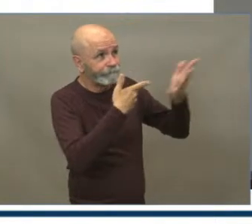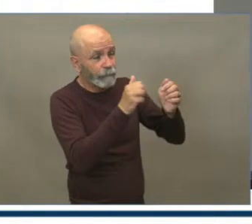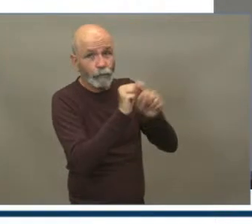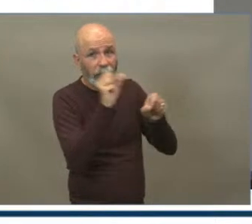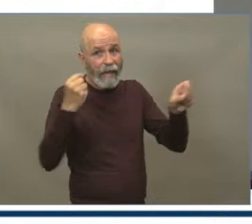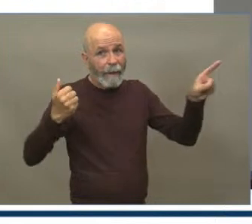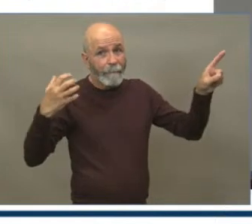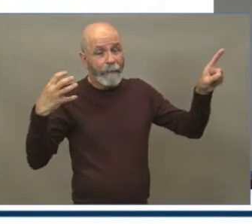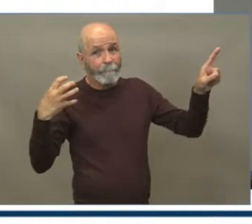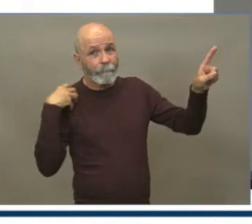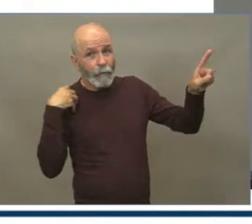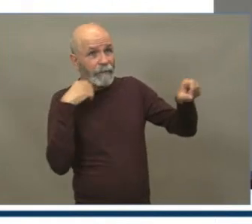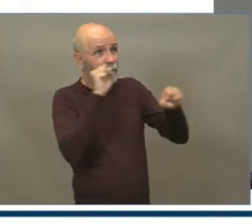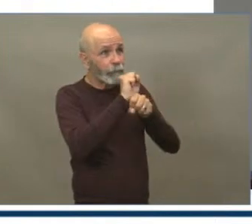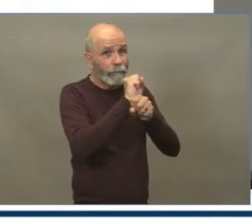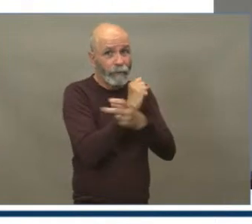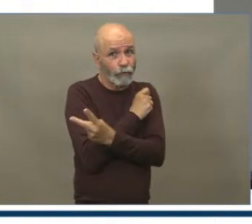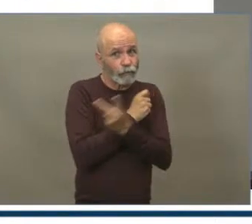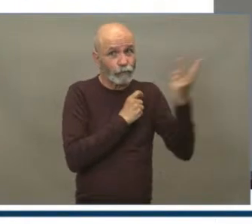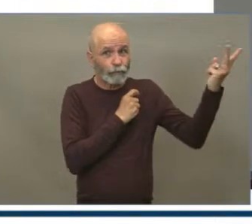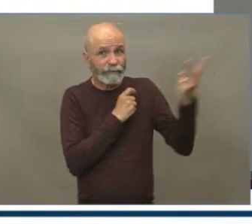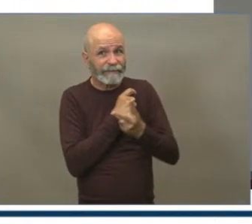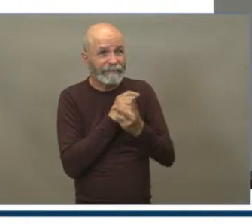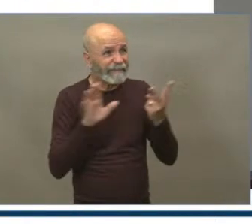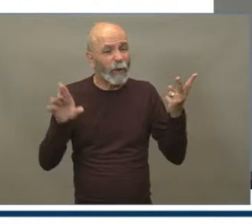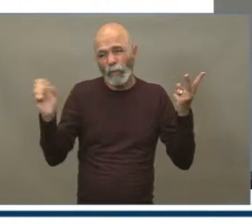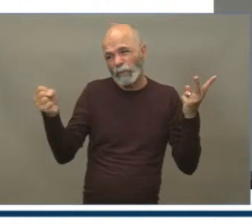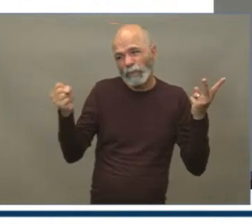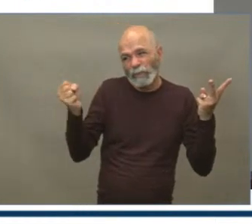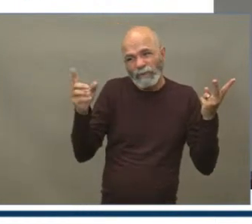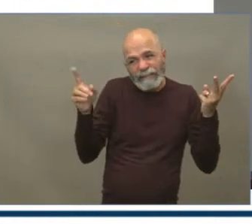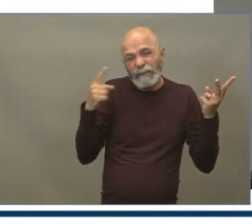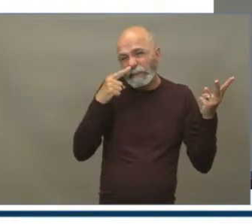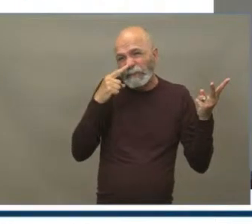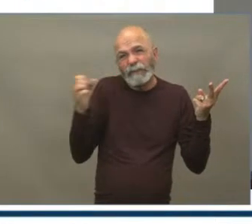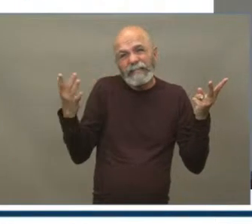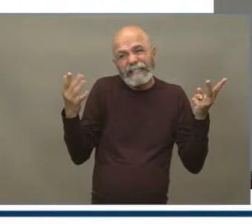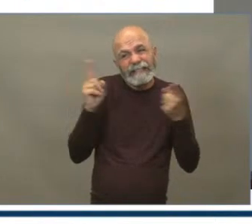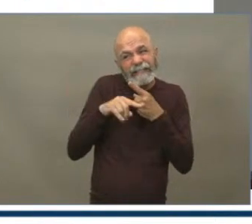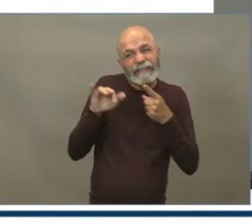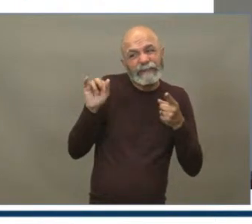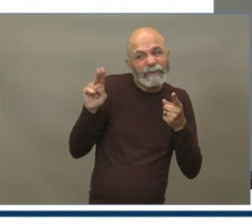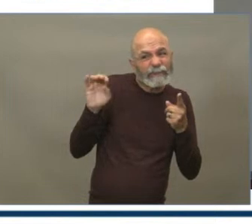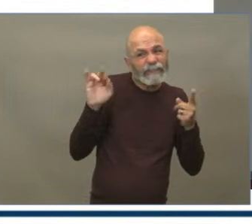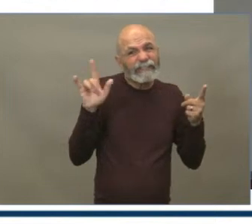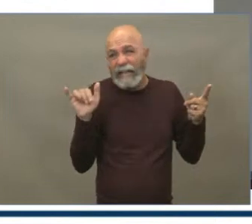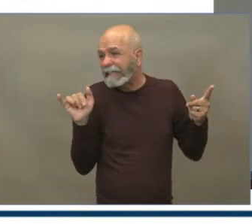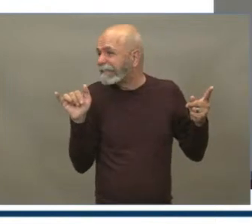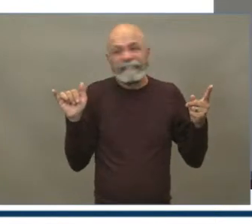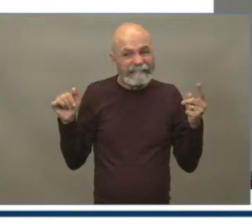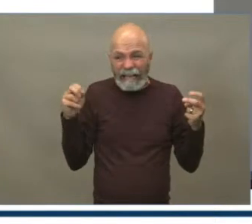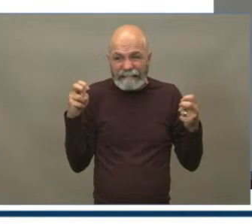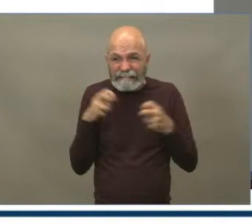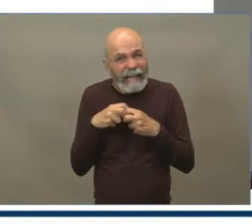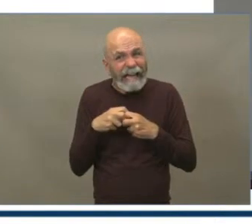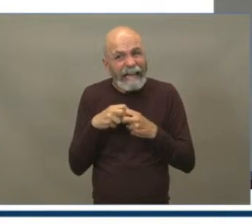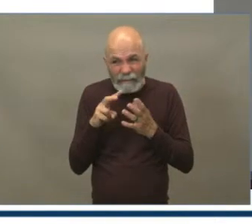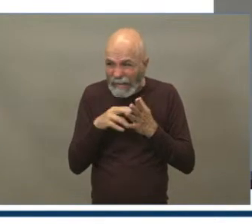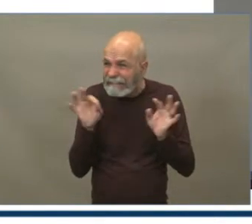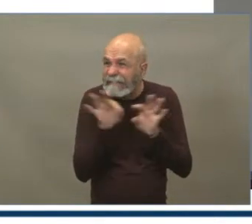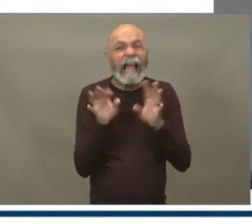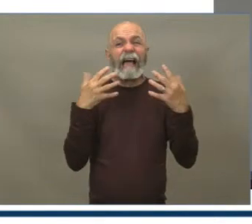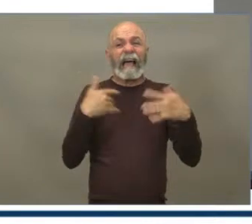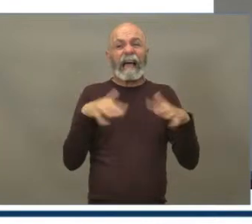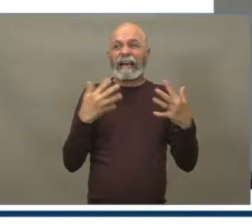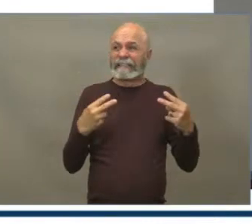person come until at least until we get into June. But if it's necessary and essential, then we have the exception process